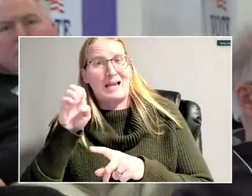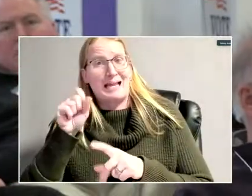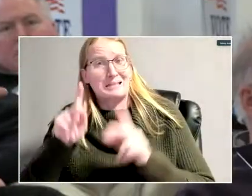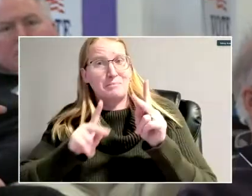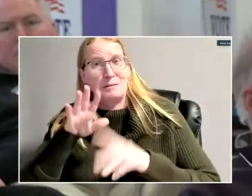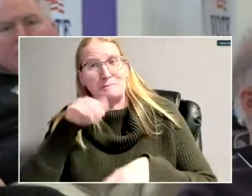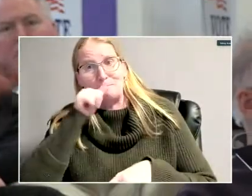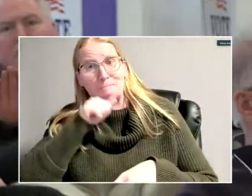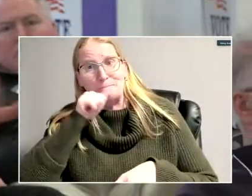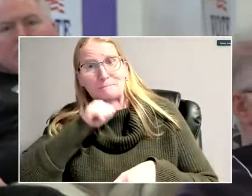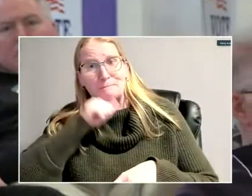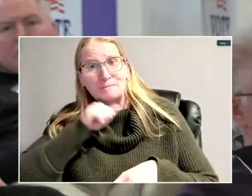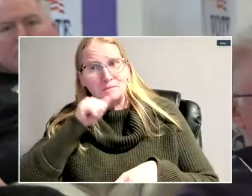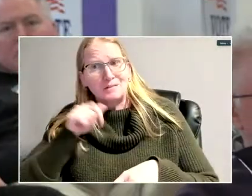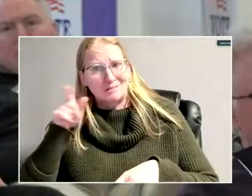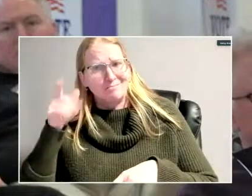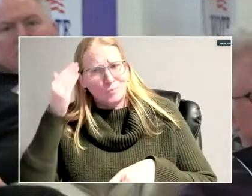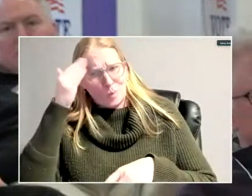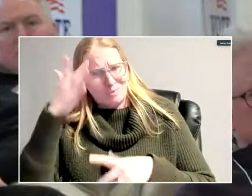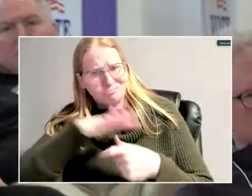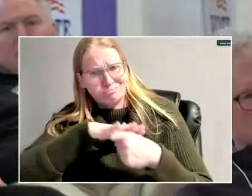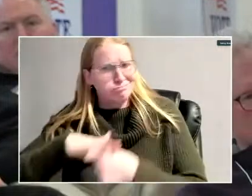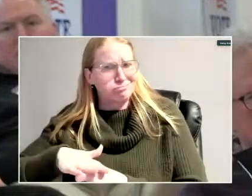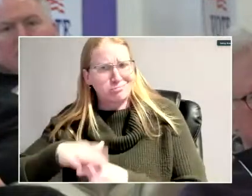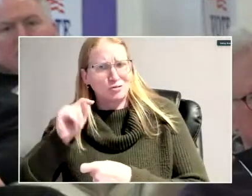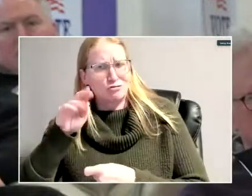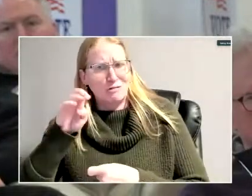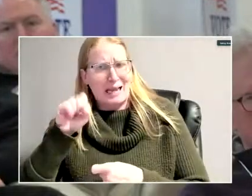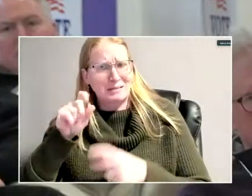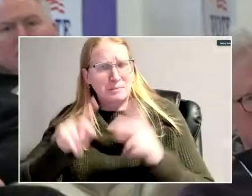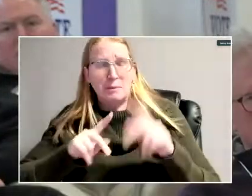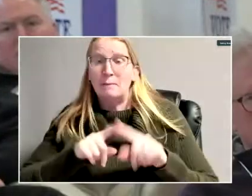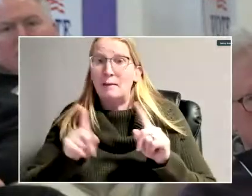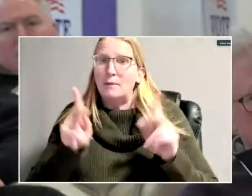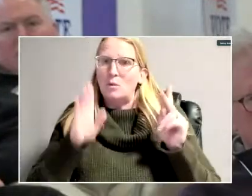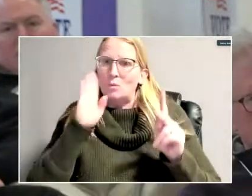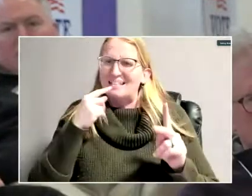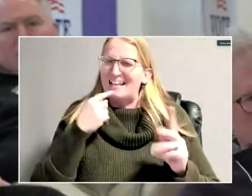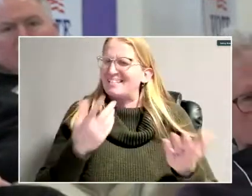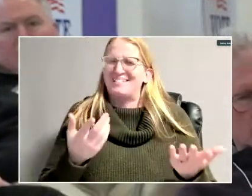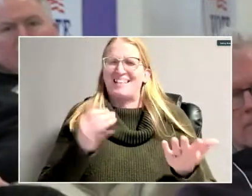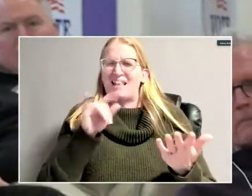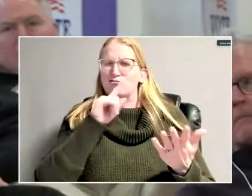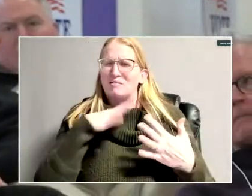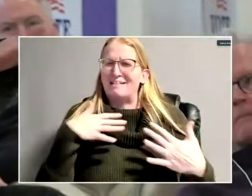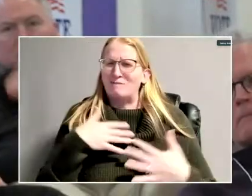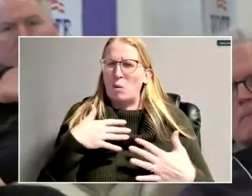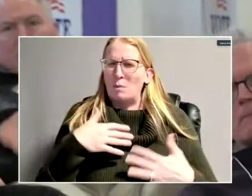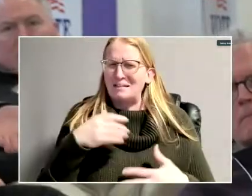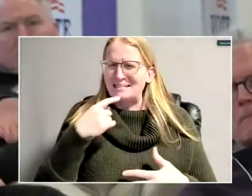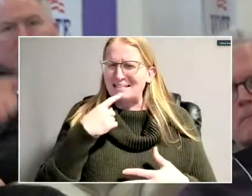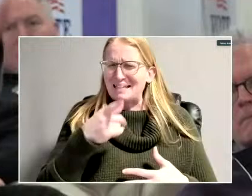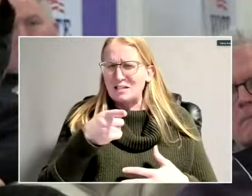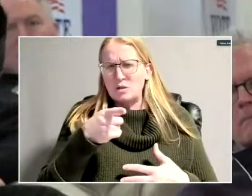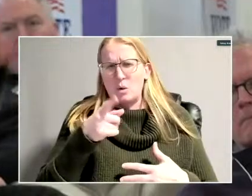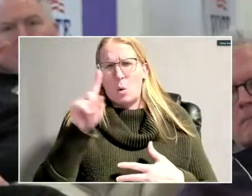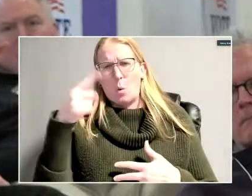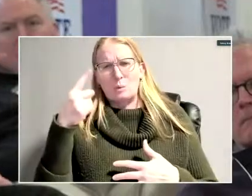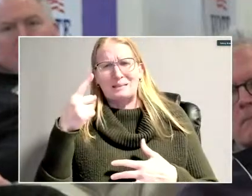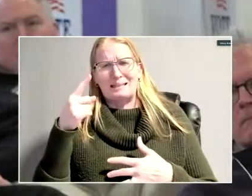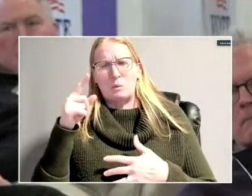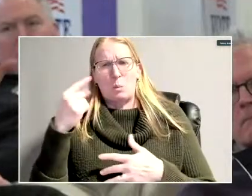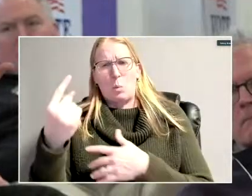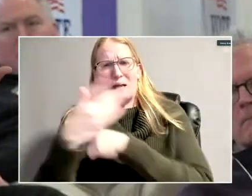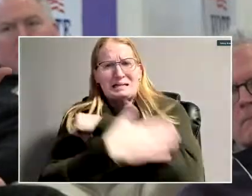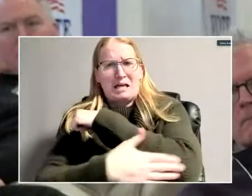now would say hey that's really transphobic to say that trans people can only be safe in this one country the Bal for